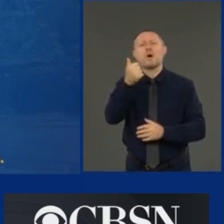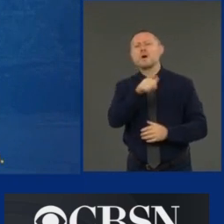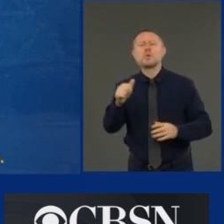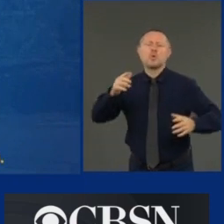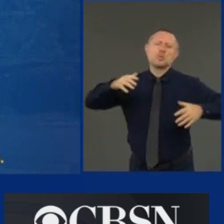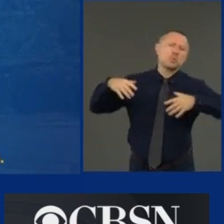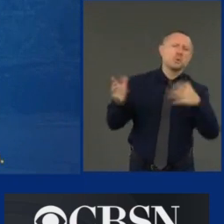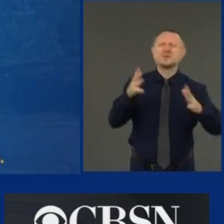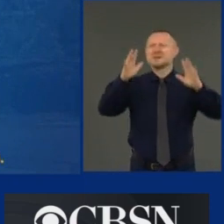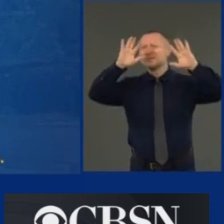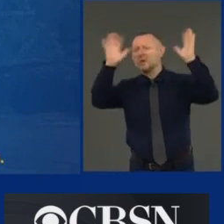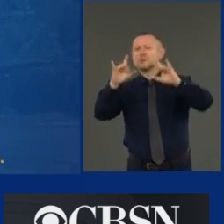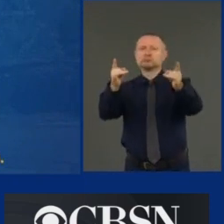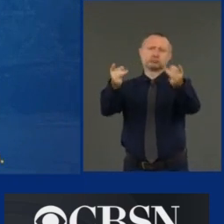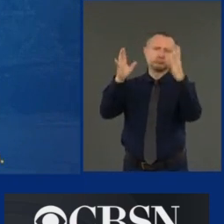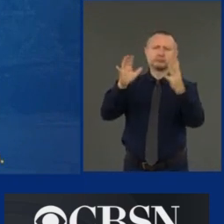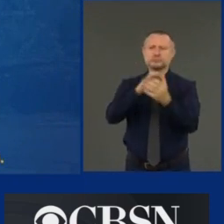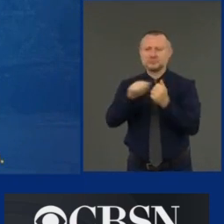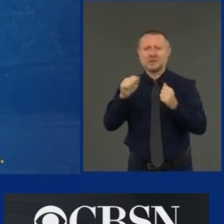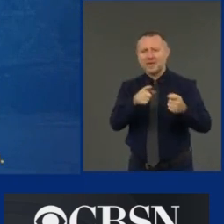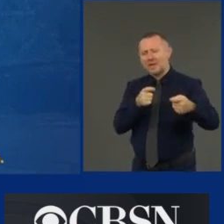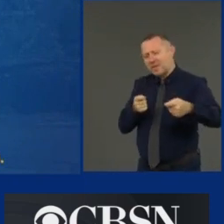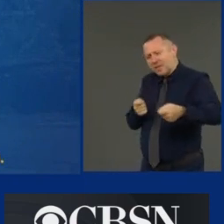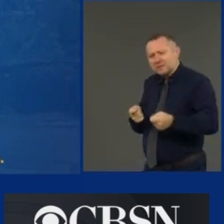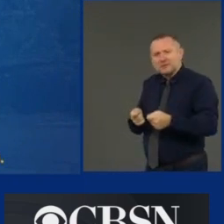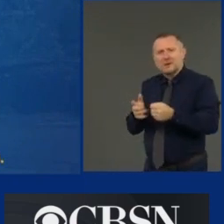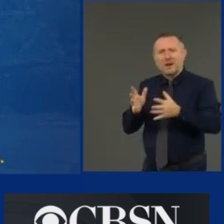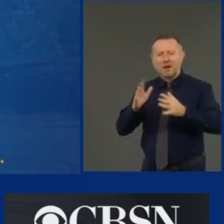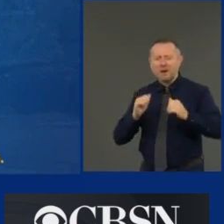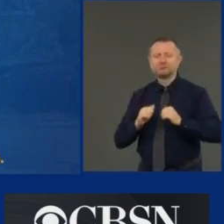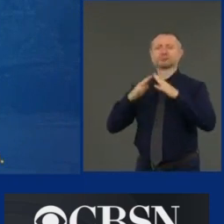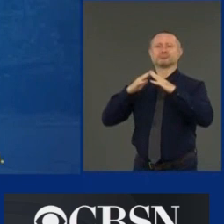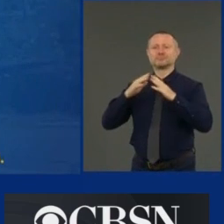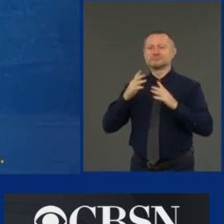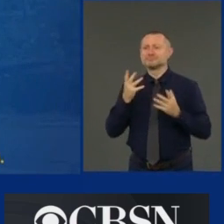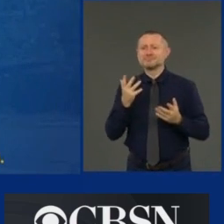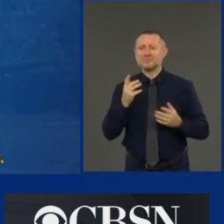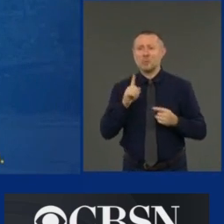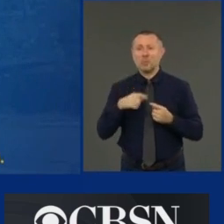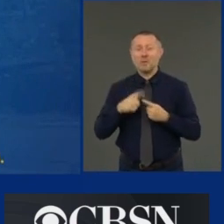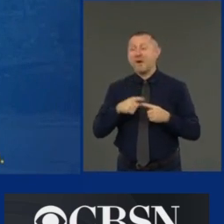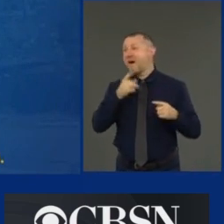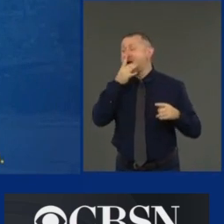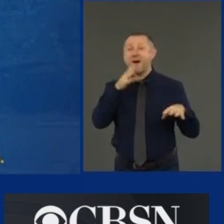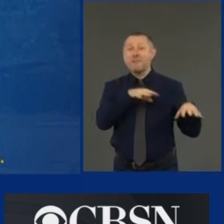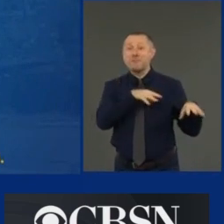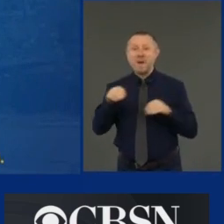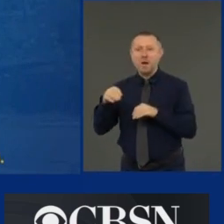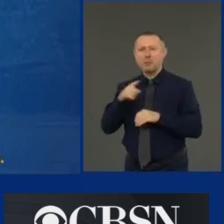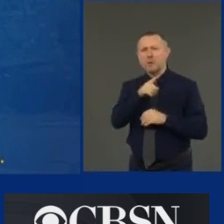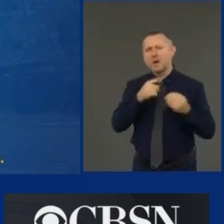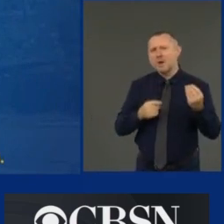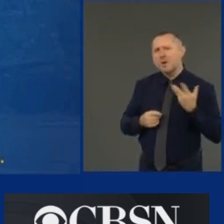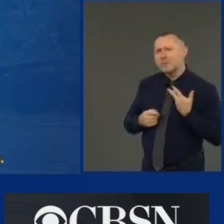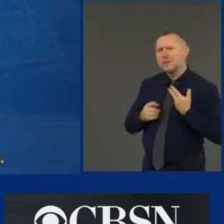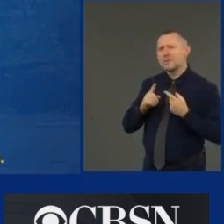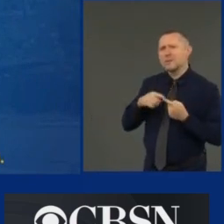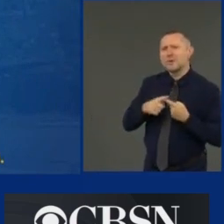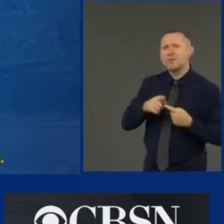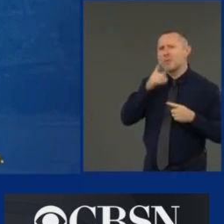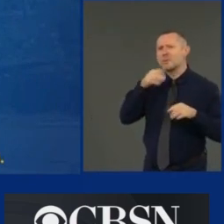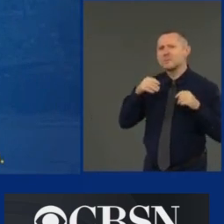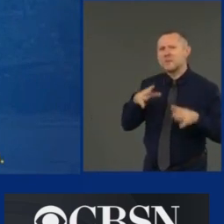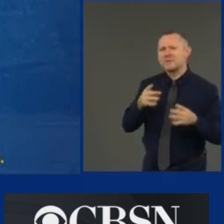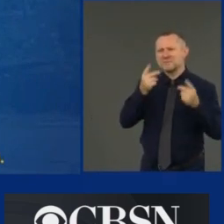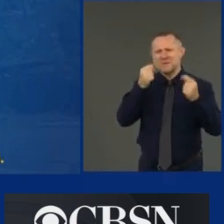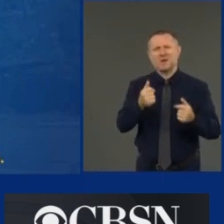the storm, give me information when my power goes out, and get my power on quickly. That is what we are paying